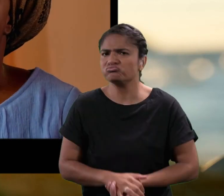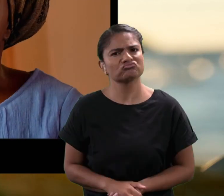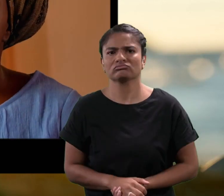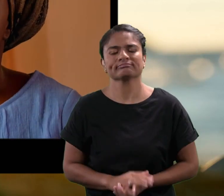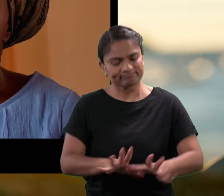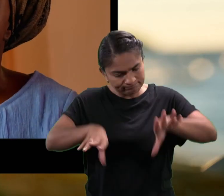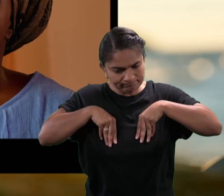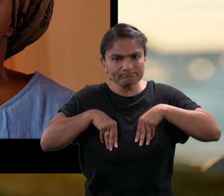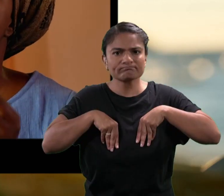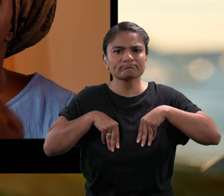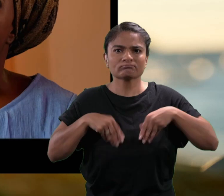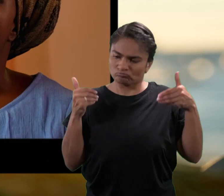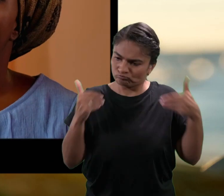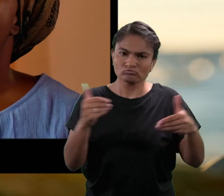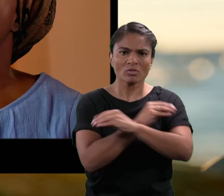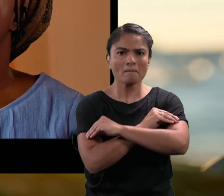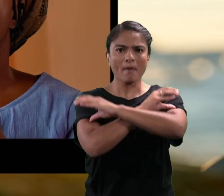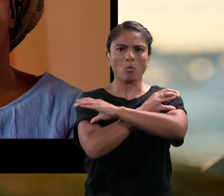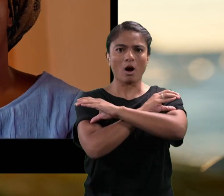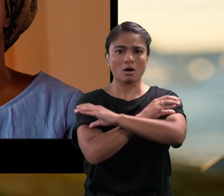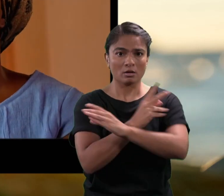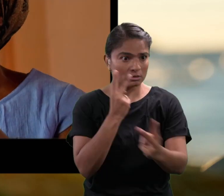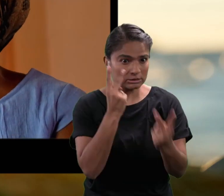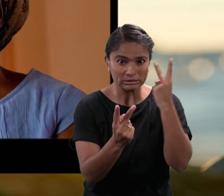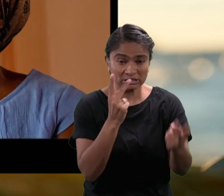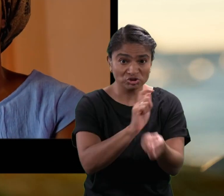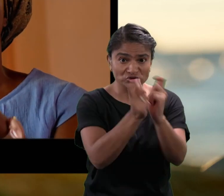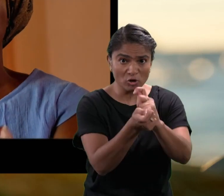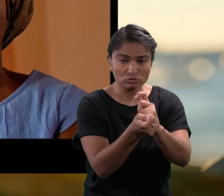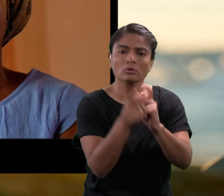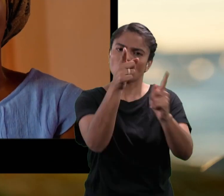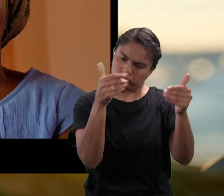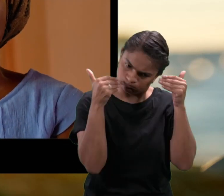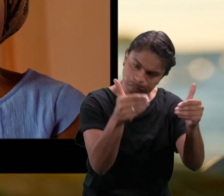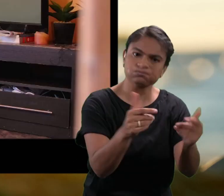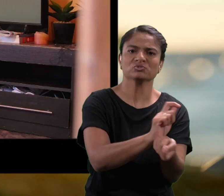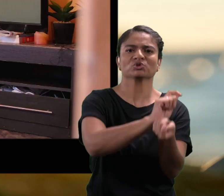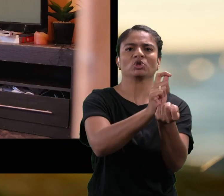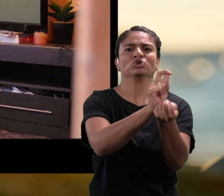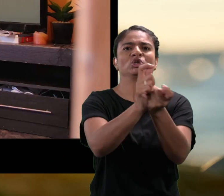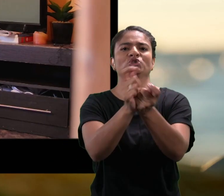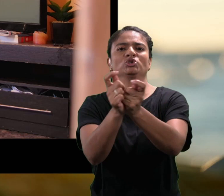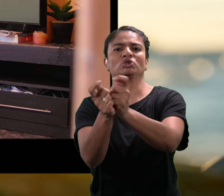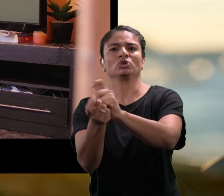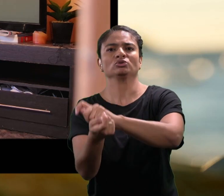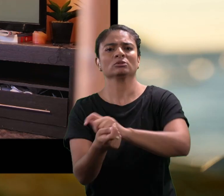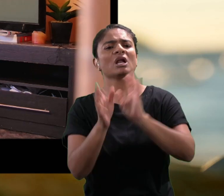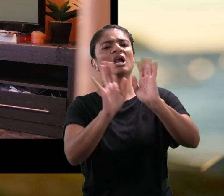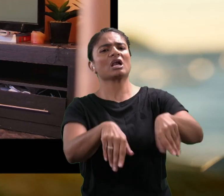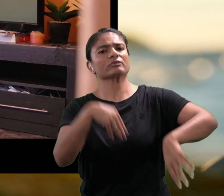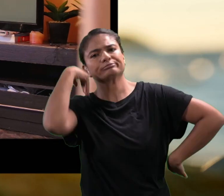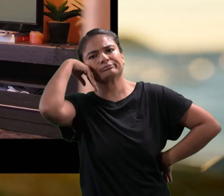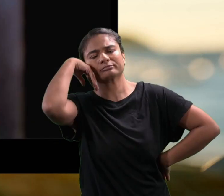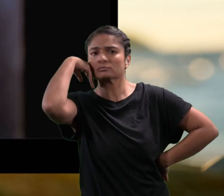know. You have to own up, take your power. If uyabona ukuthi hayi man kukho need efuneke ichinje apha, do